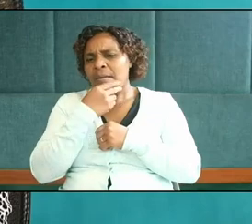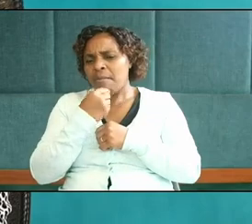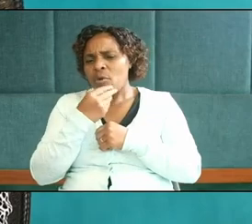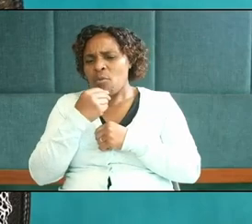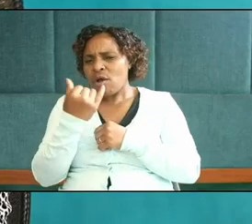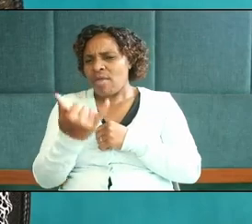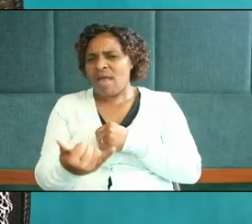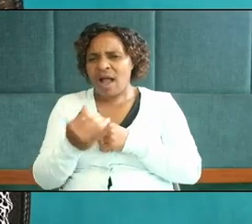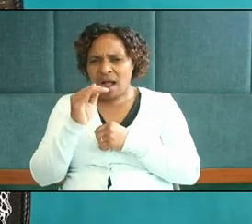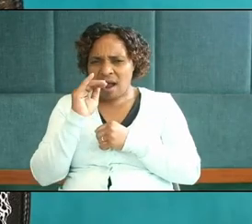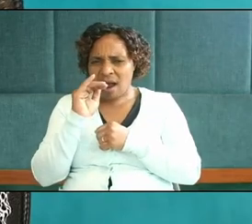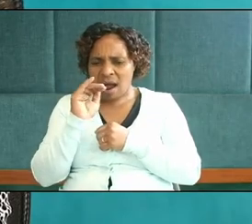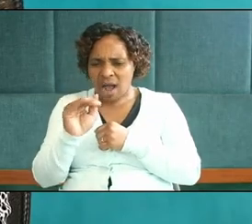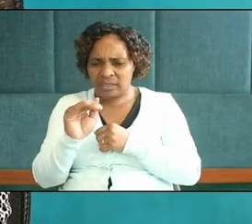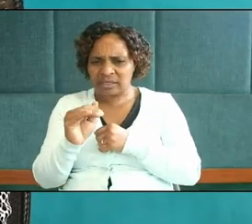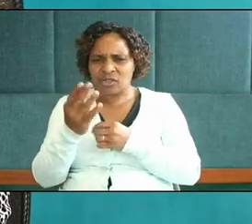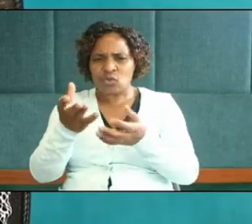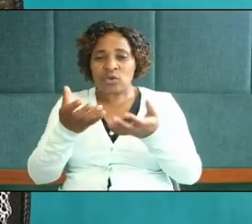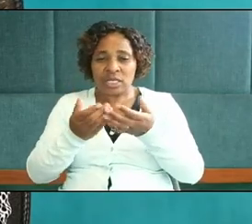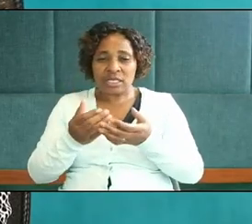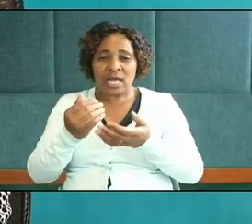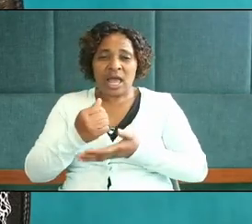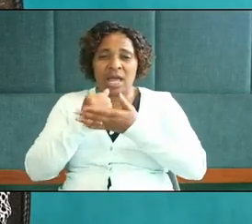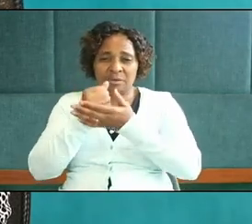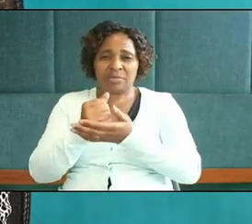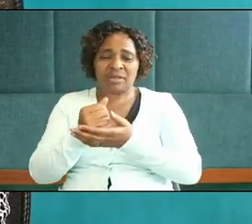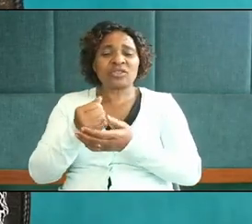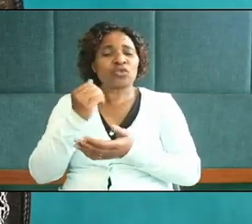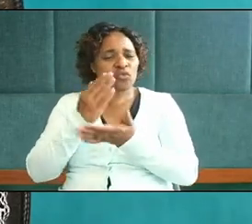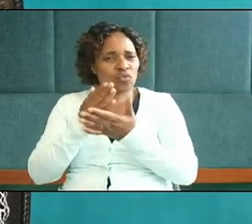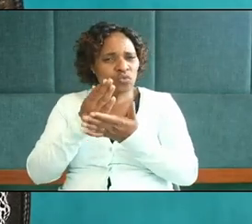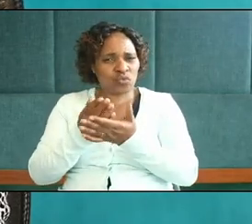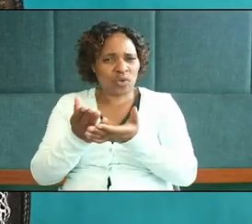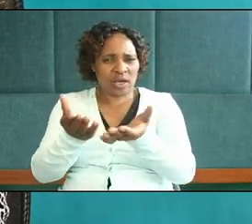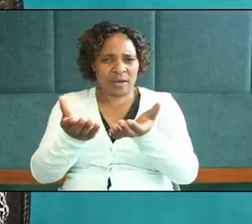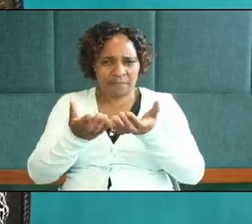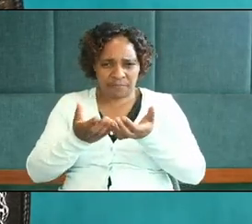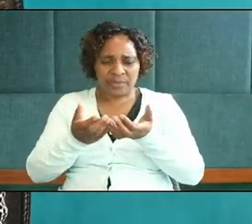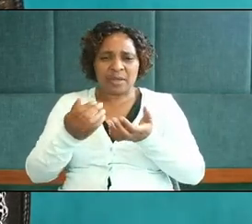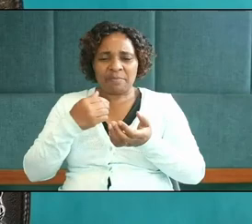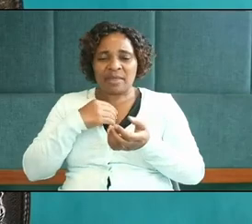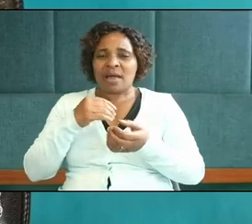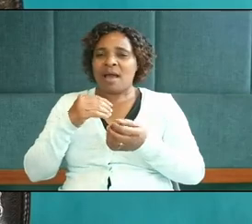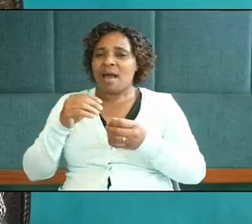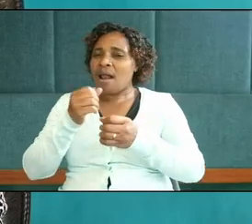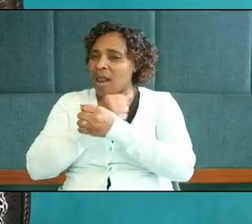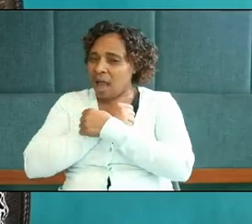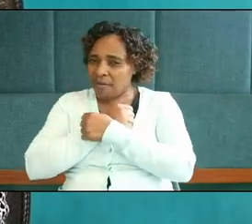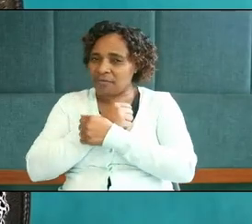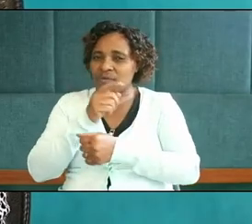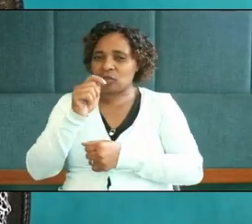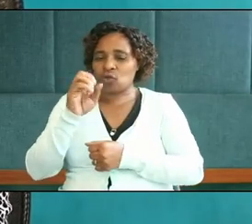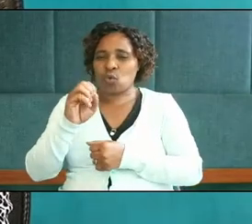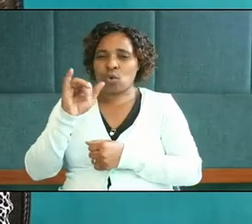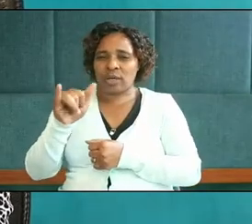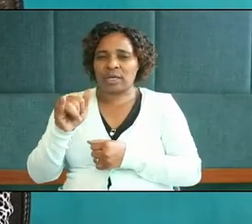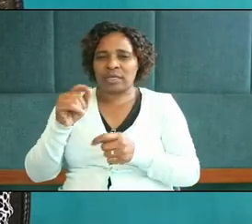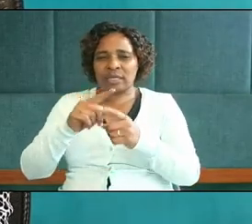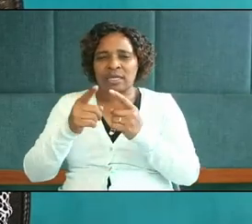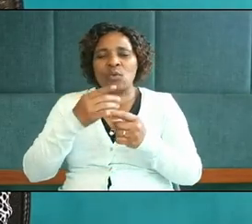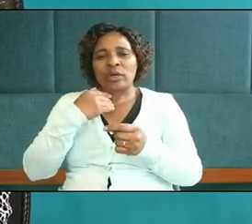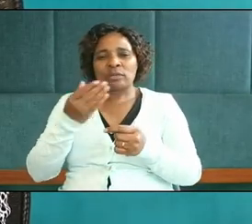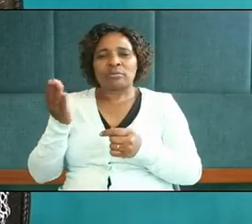And he asked him, would you need some help? And the boy said, of course I would need some help. I love my toy boat. I'd really love to have it back. So